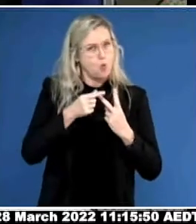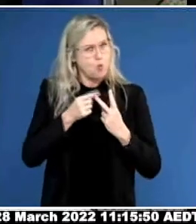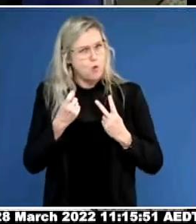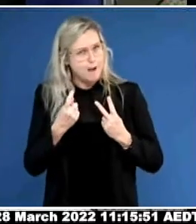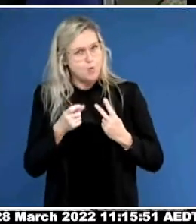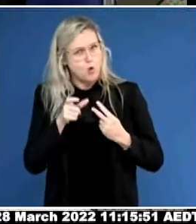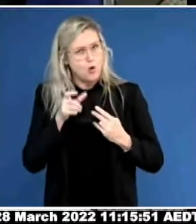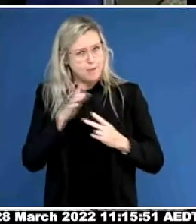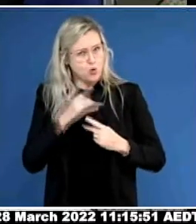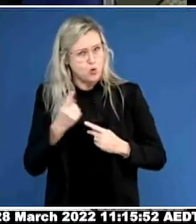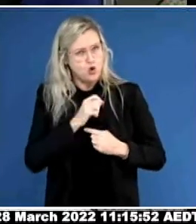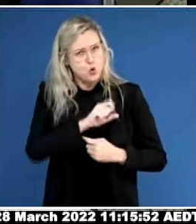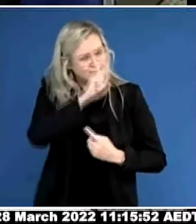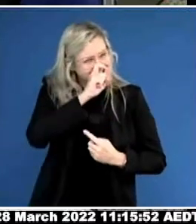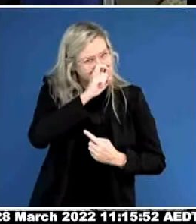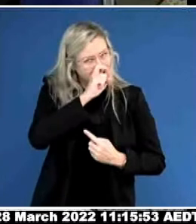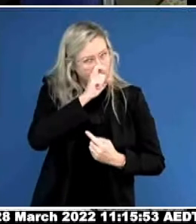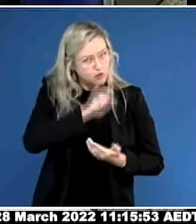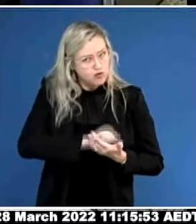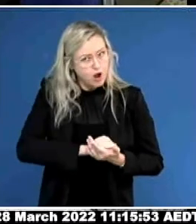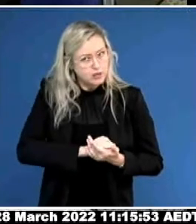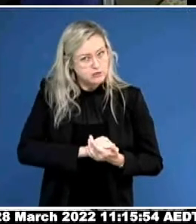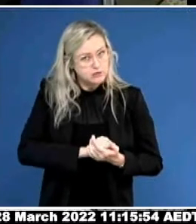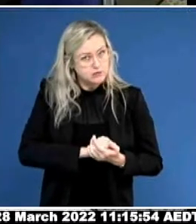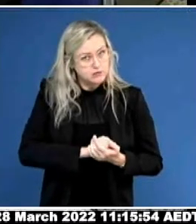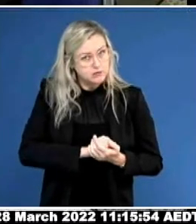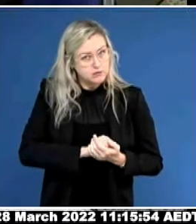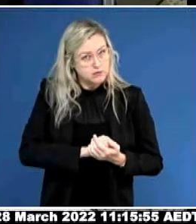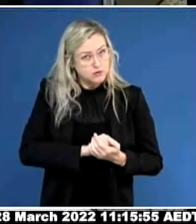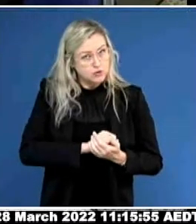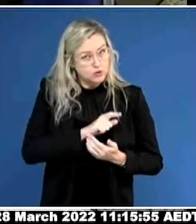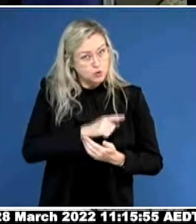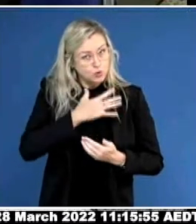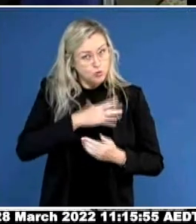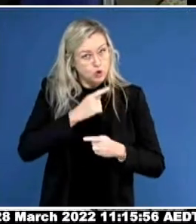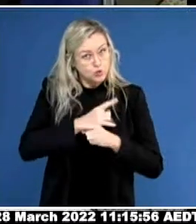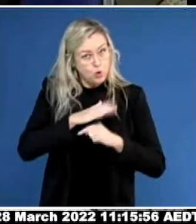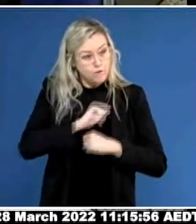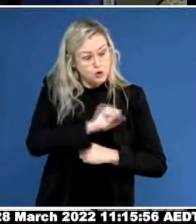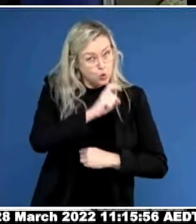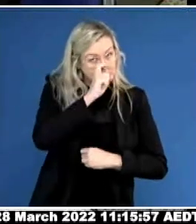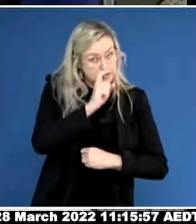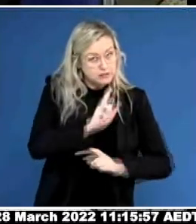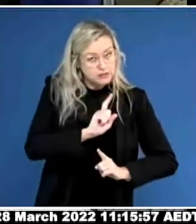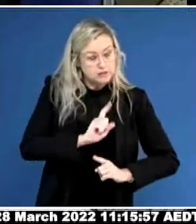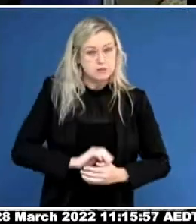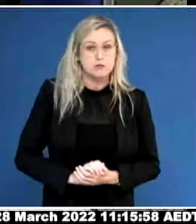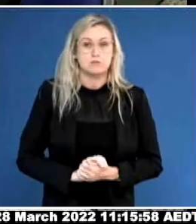And she's here today as well. And what would you like to say about Shaniqua?